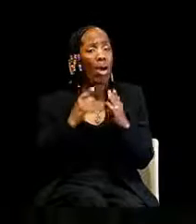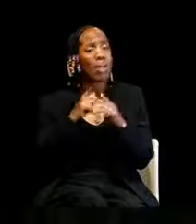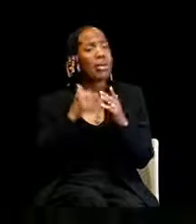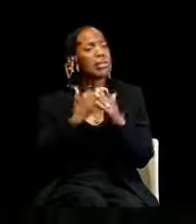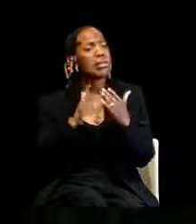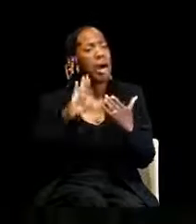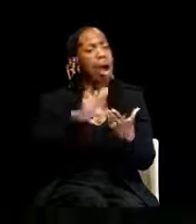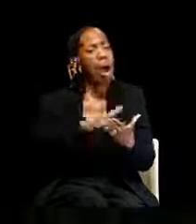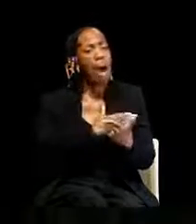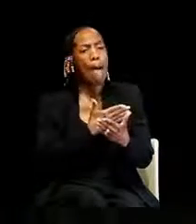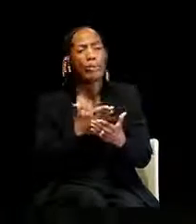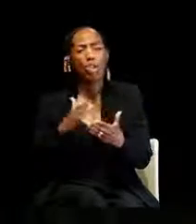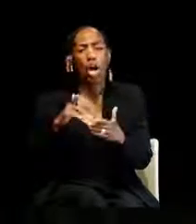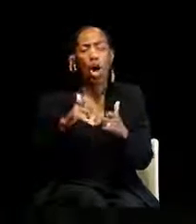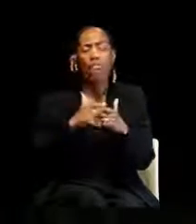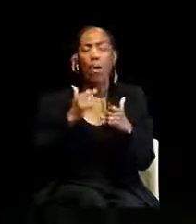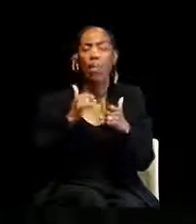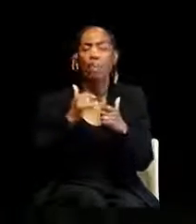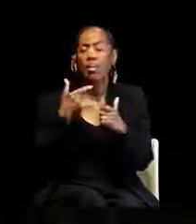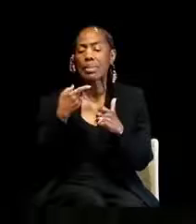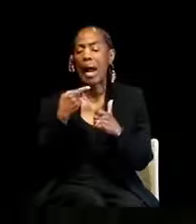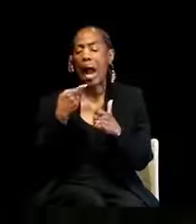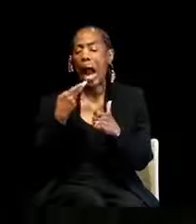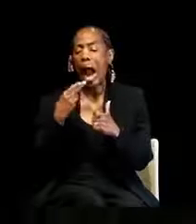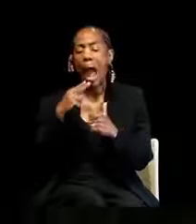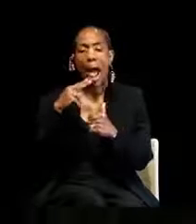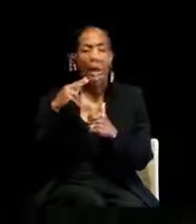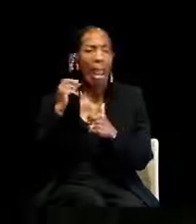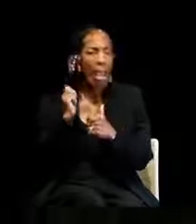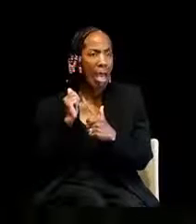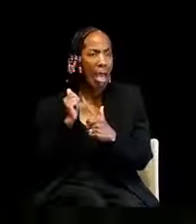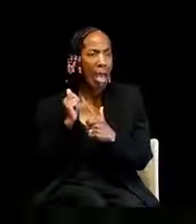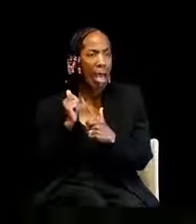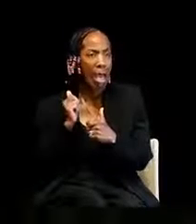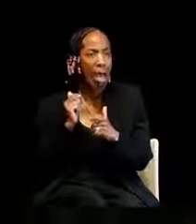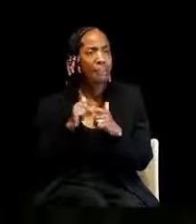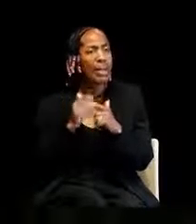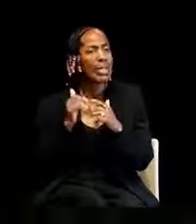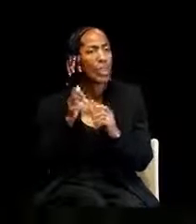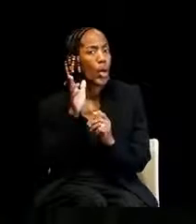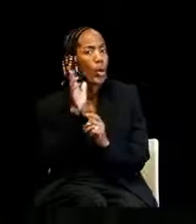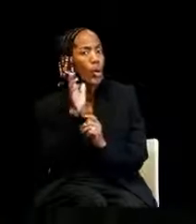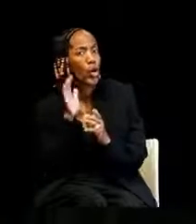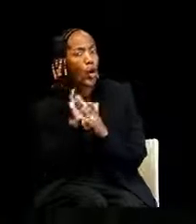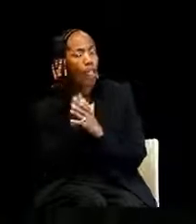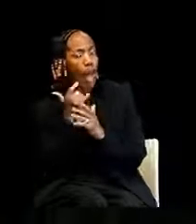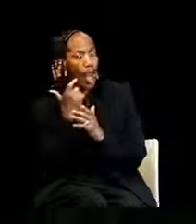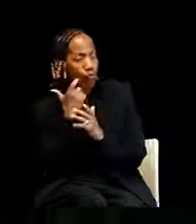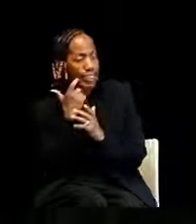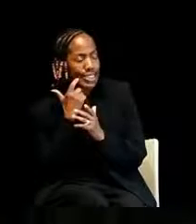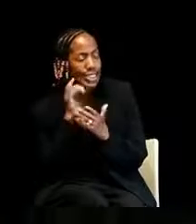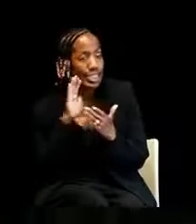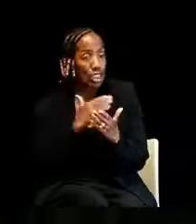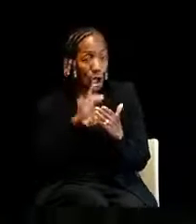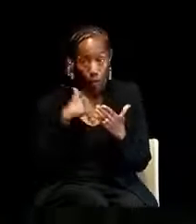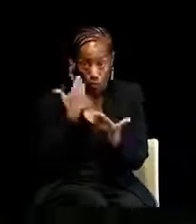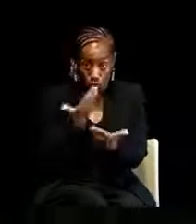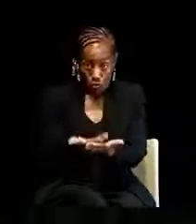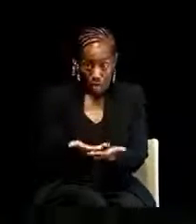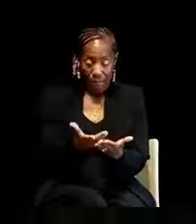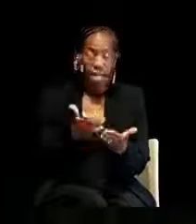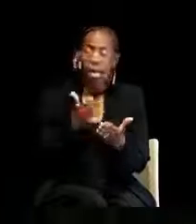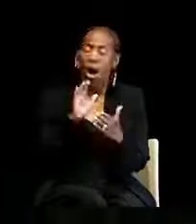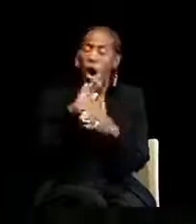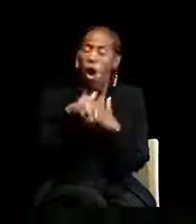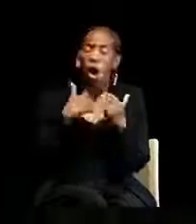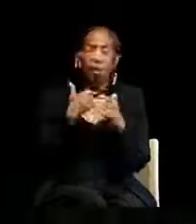it's Ivorian artists or Ghanaian artists, but you heard it at a Liberian party. And so in all of the work, I say it is a site